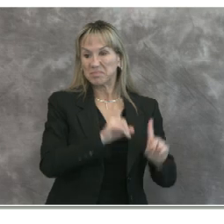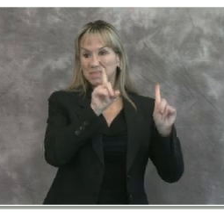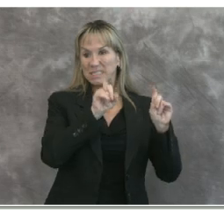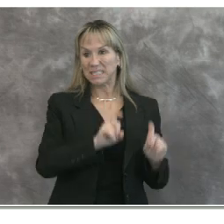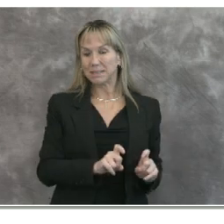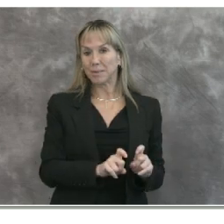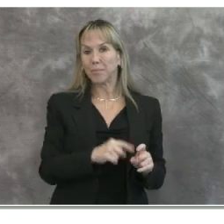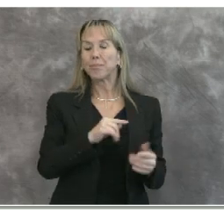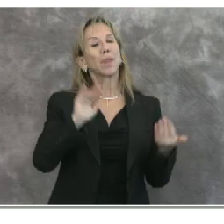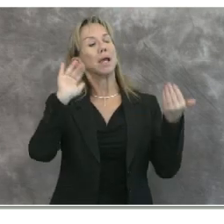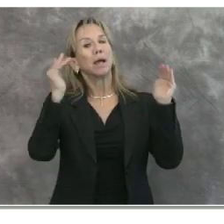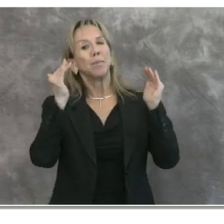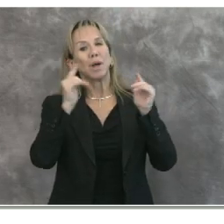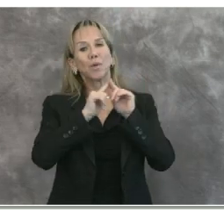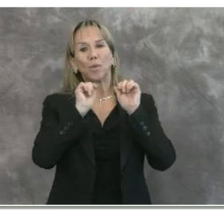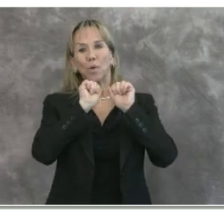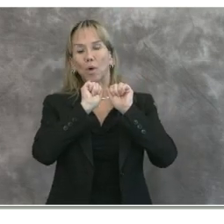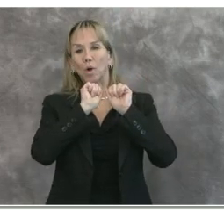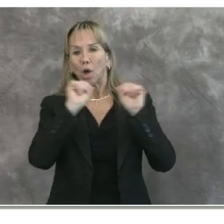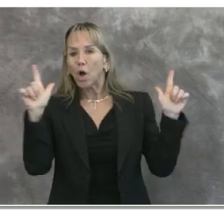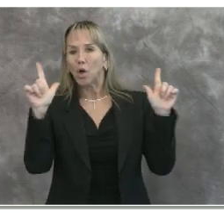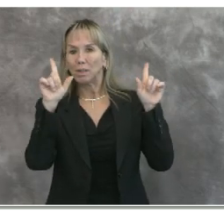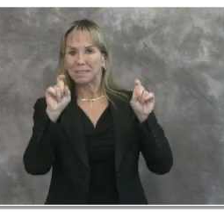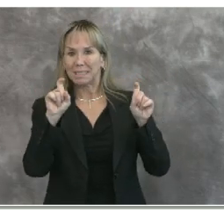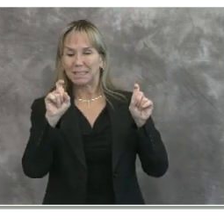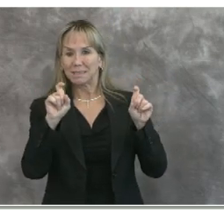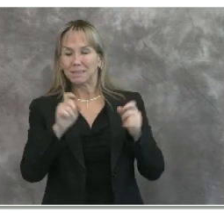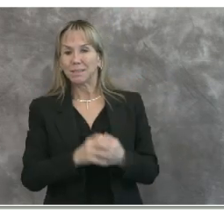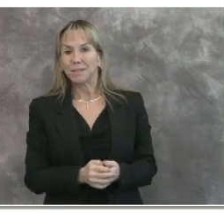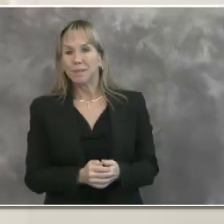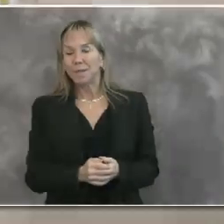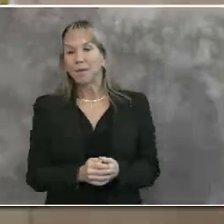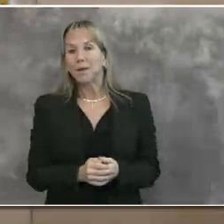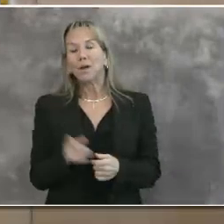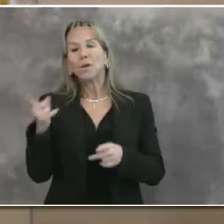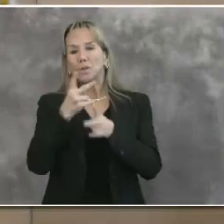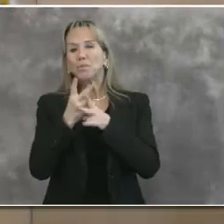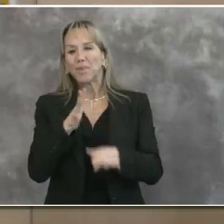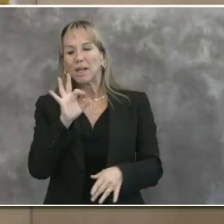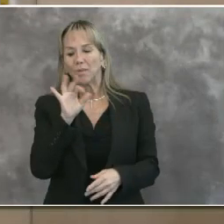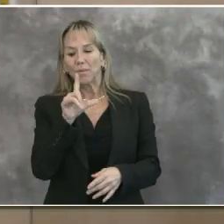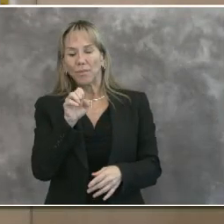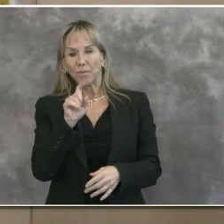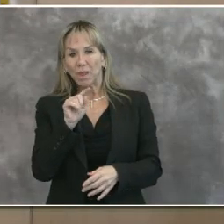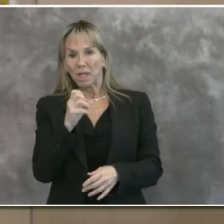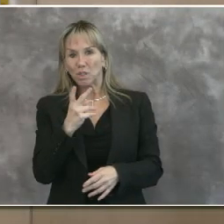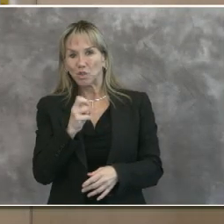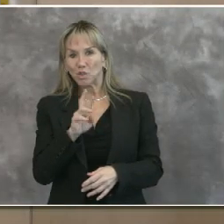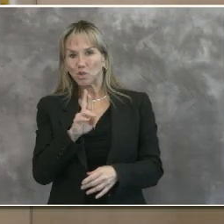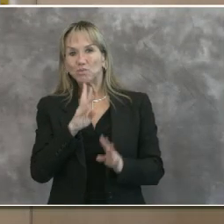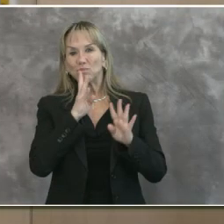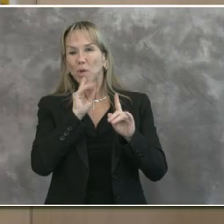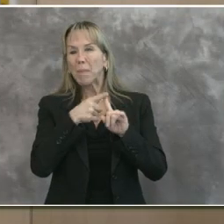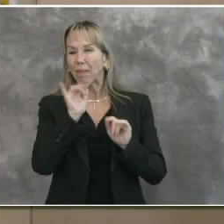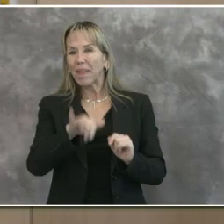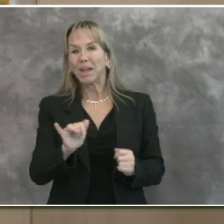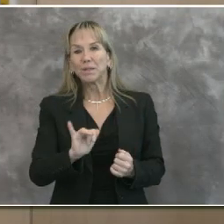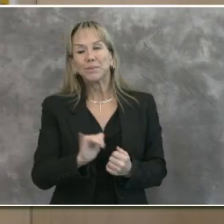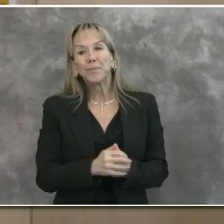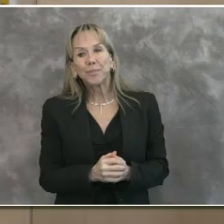as compared to all tests performed, and Supervisor Fletcher also talked about that one. Now, if we